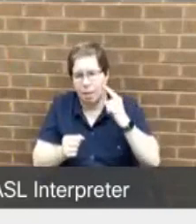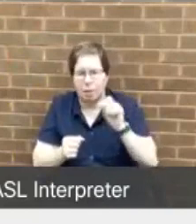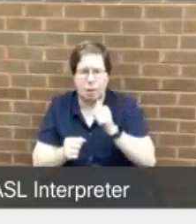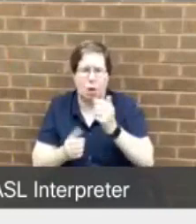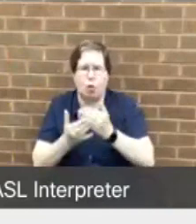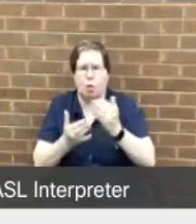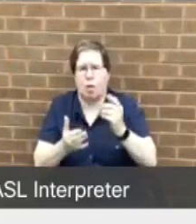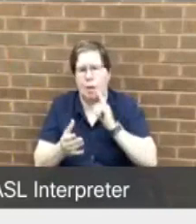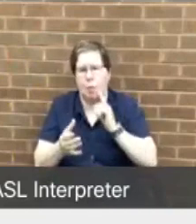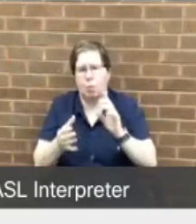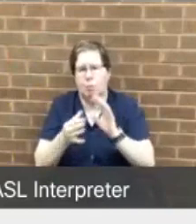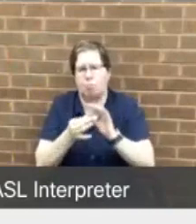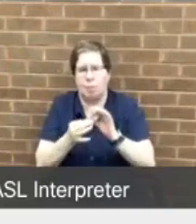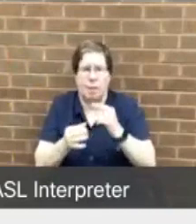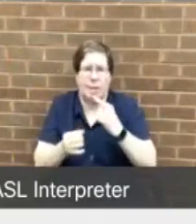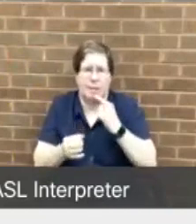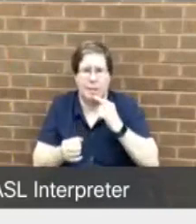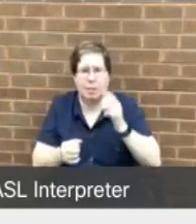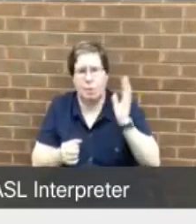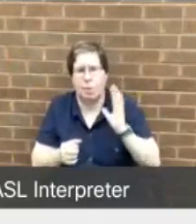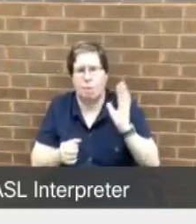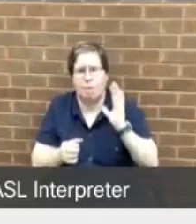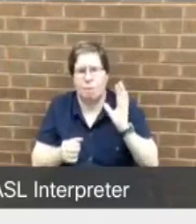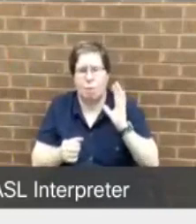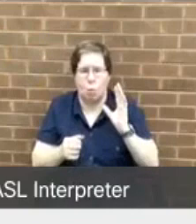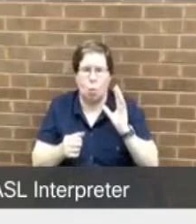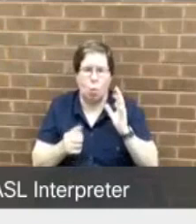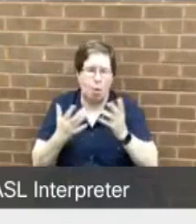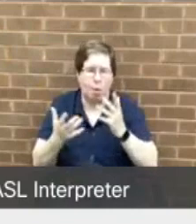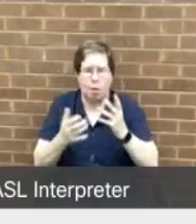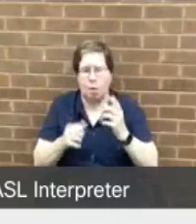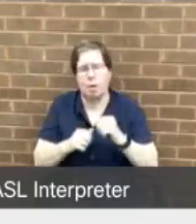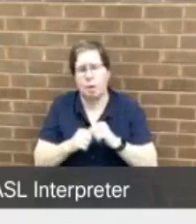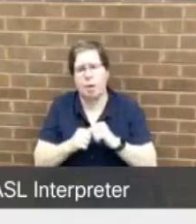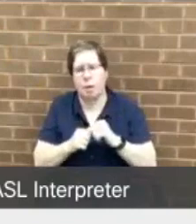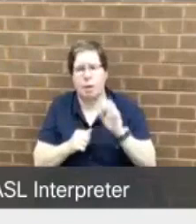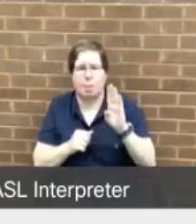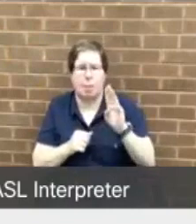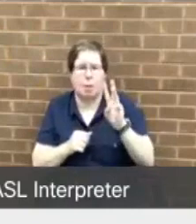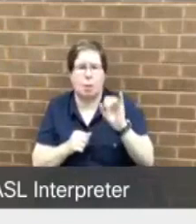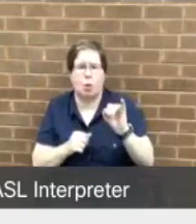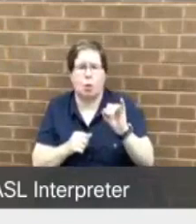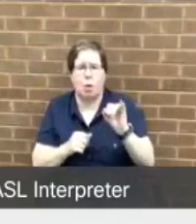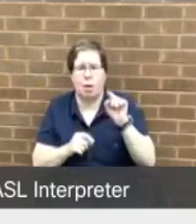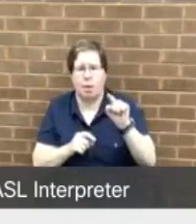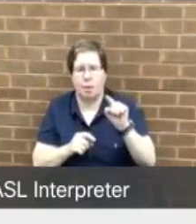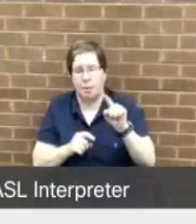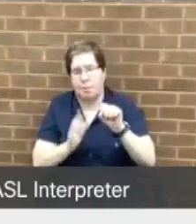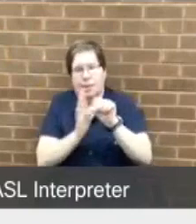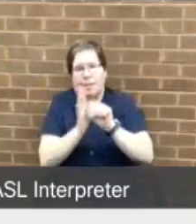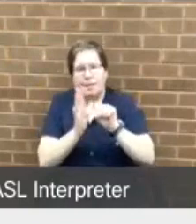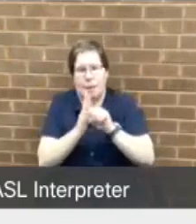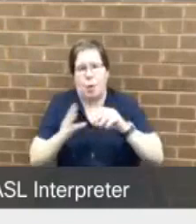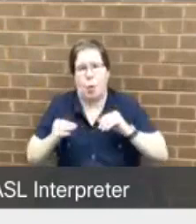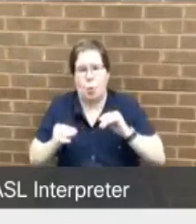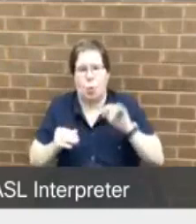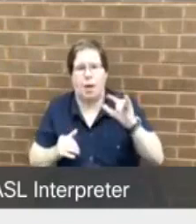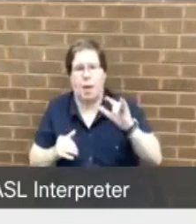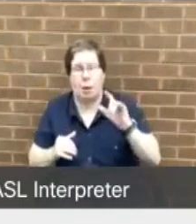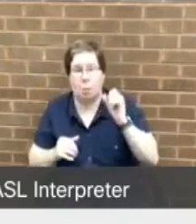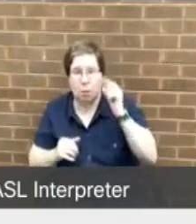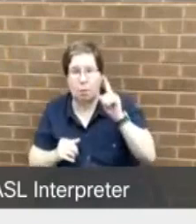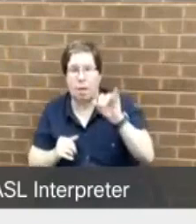and I've said this before in past meetings like this, is that BWI is a state-owned airport. So unlike many